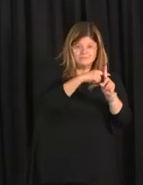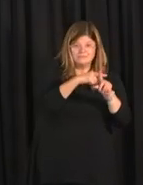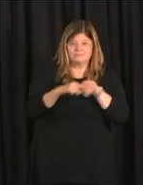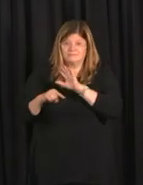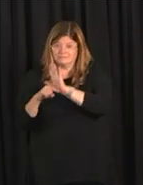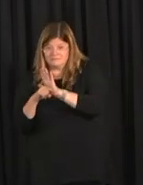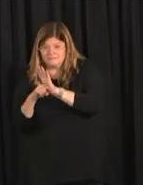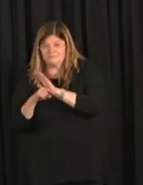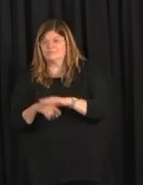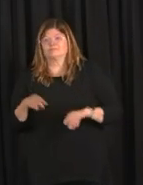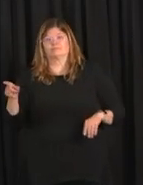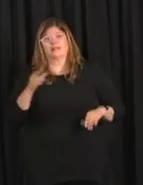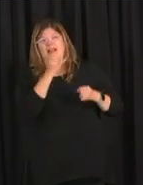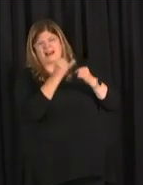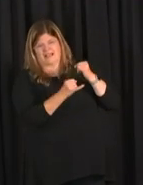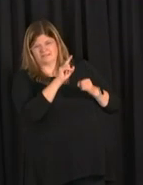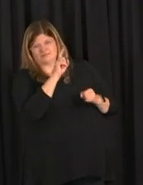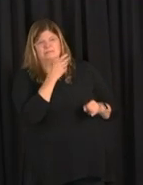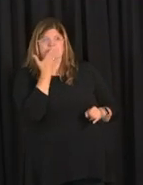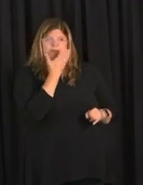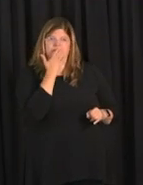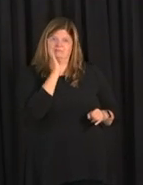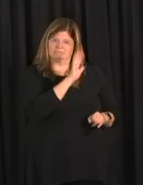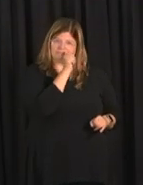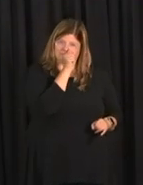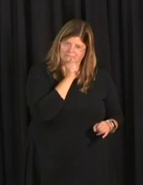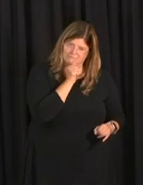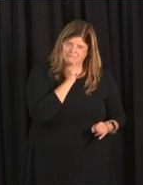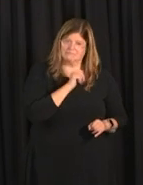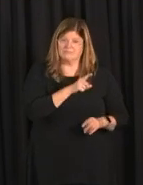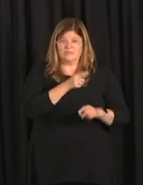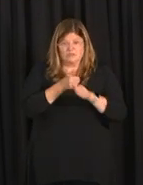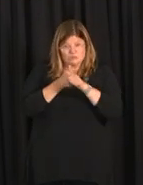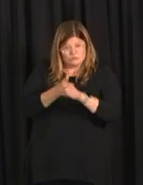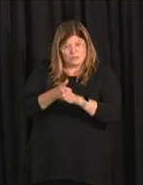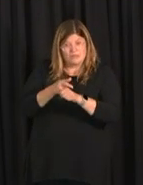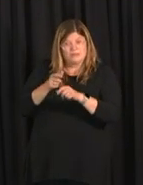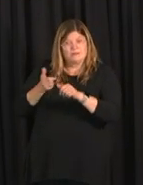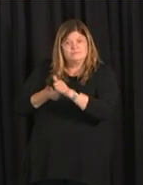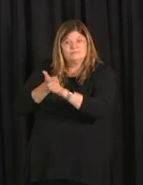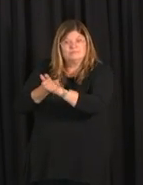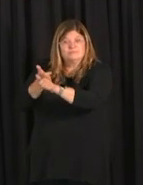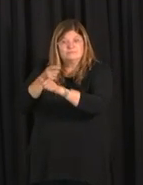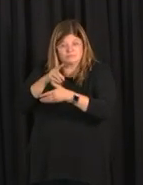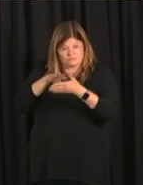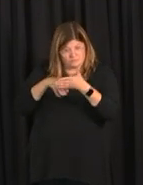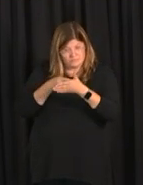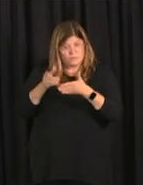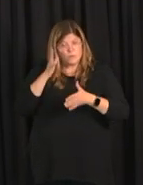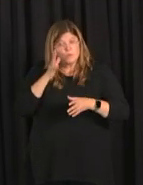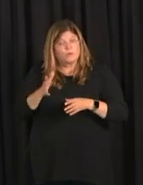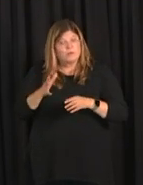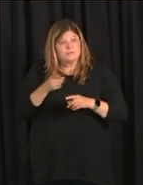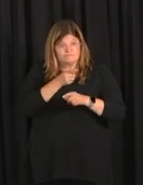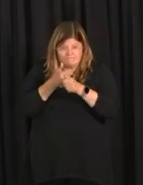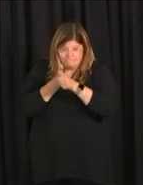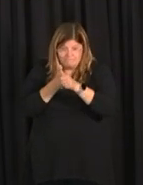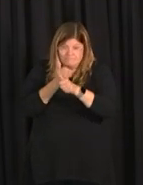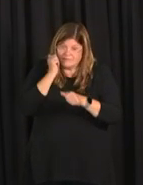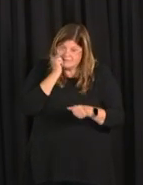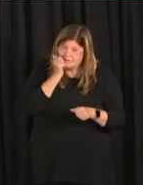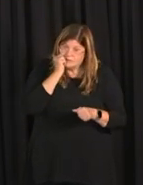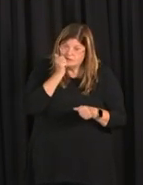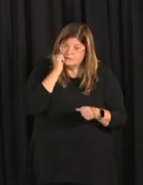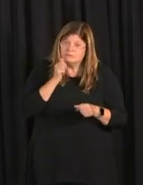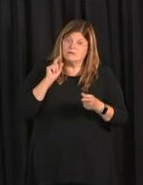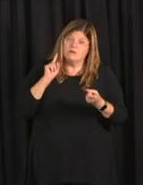last question, I appreciate your patience. That's okay. So if I'm following along on this chart that you're showing right now that is going to update daily, do I need